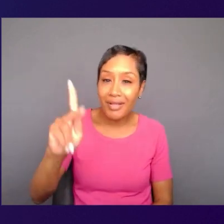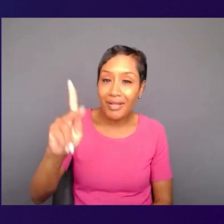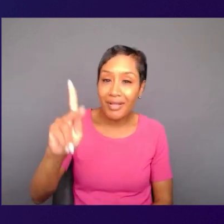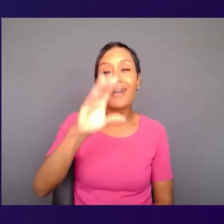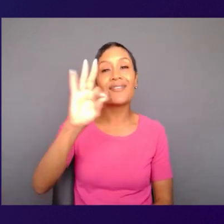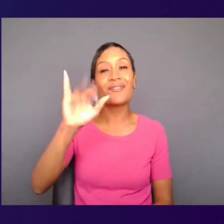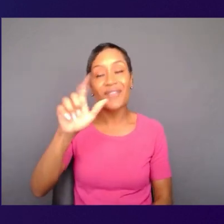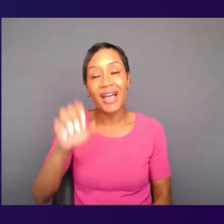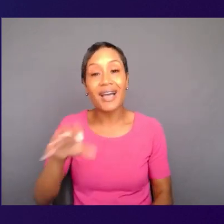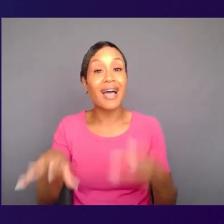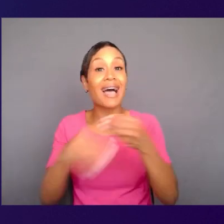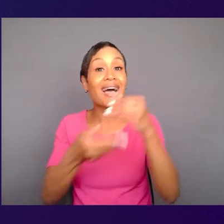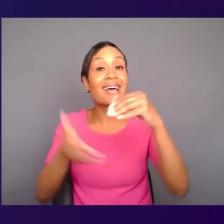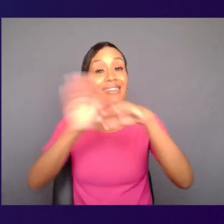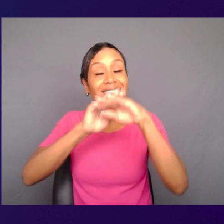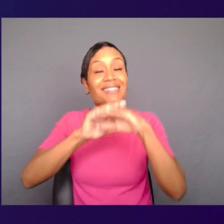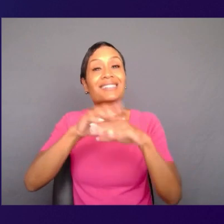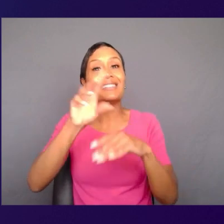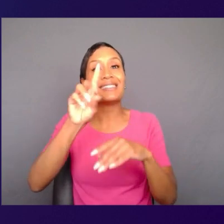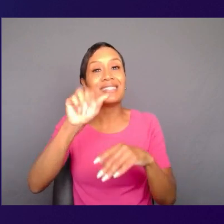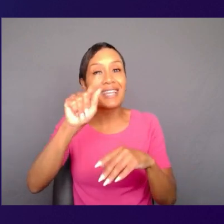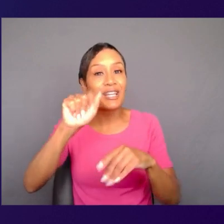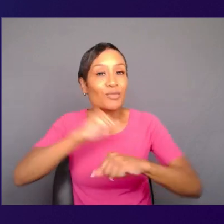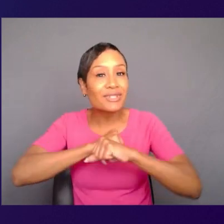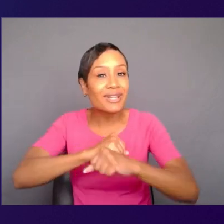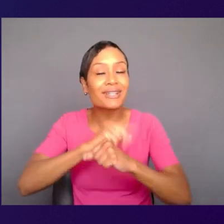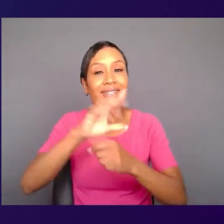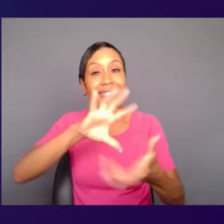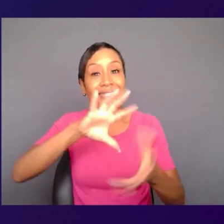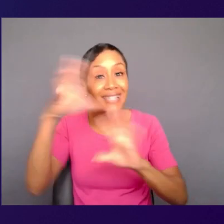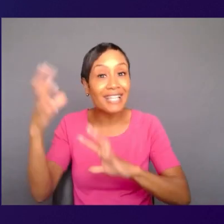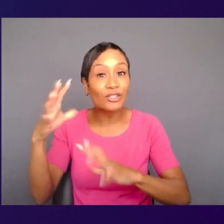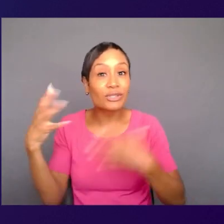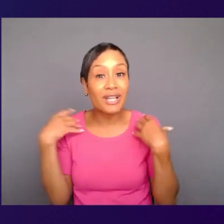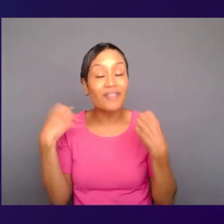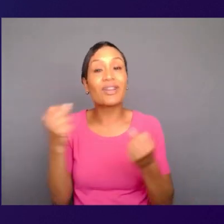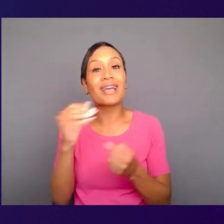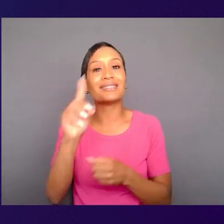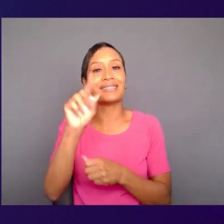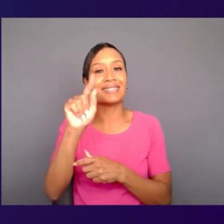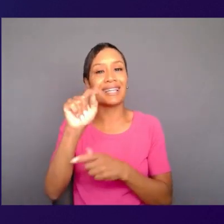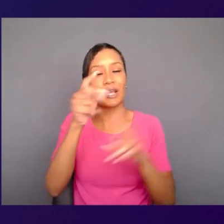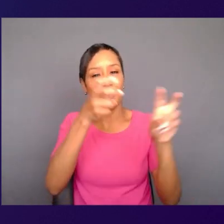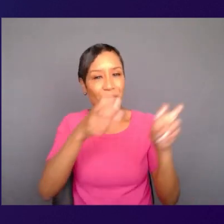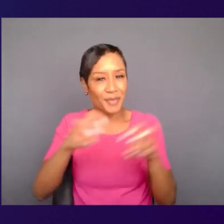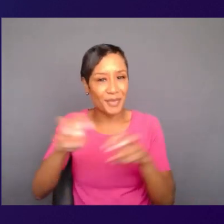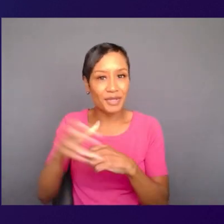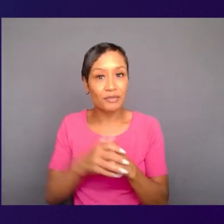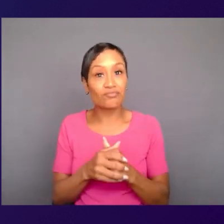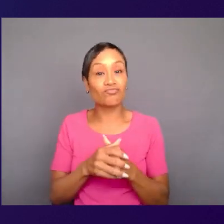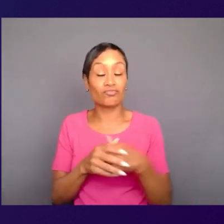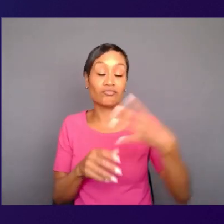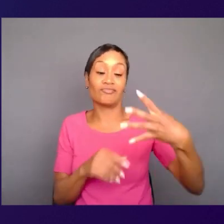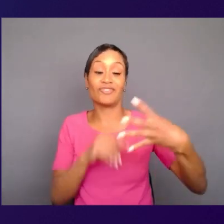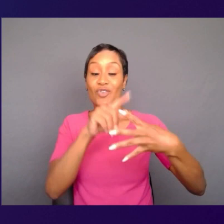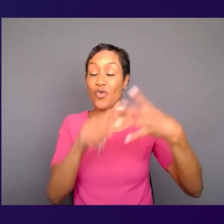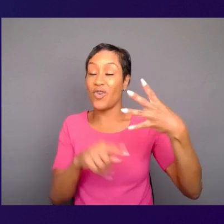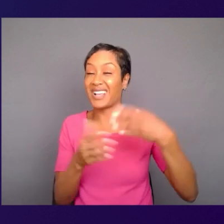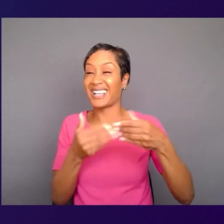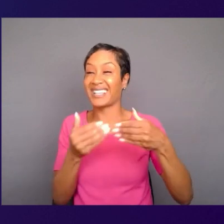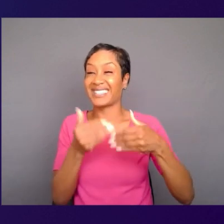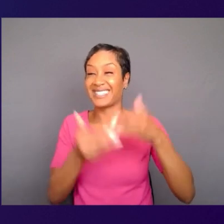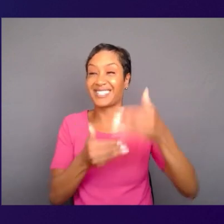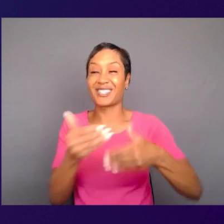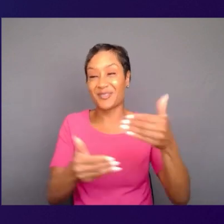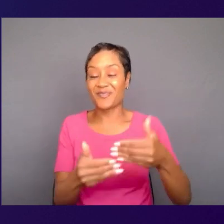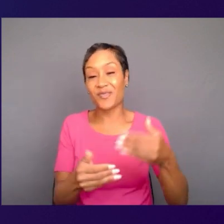data protection and disaster recovery and data migration. To get started, there are 4 easy steps. So first,